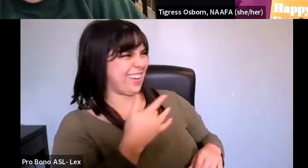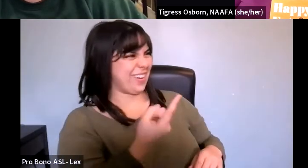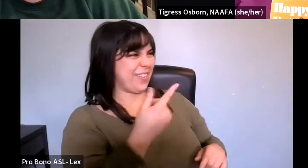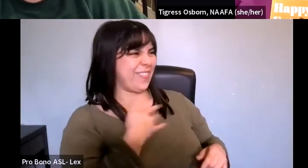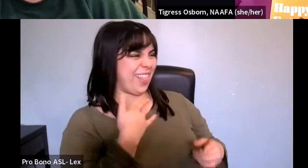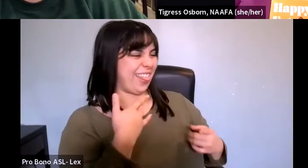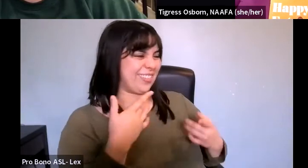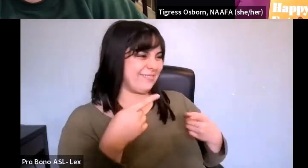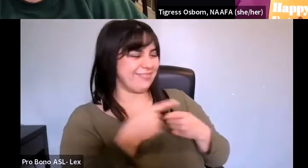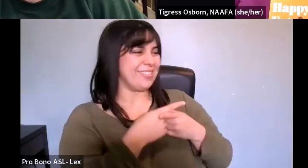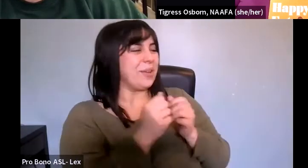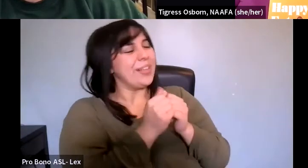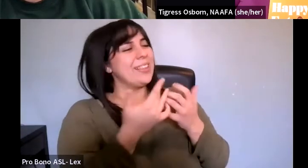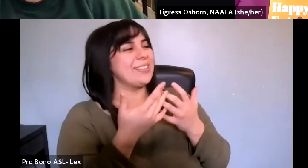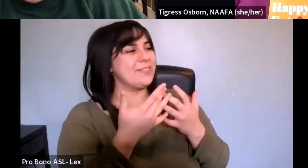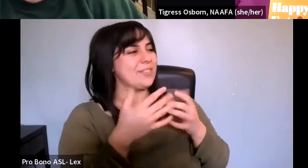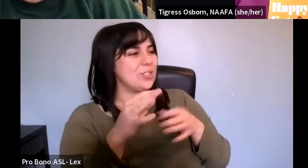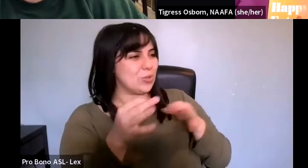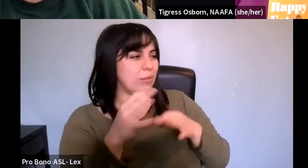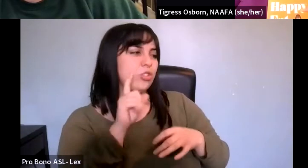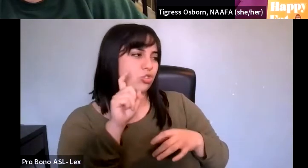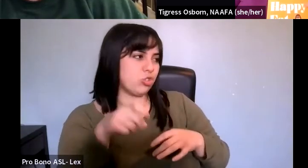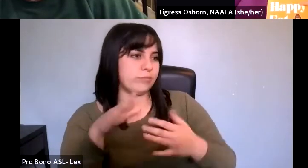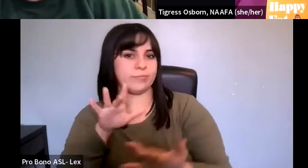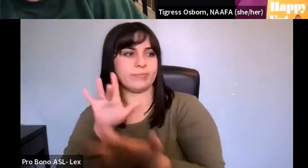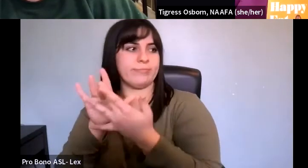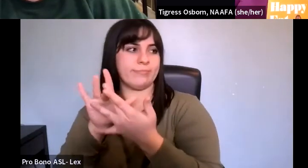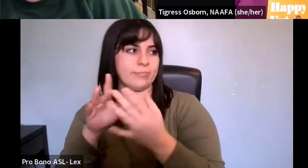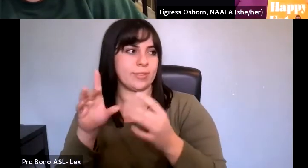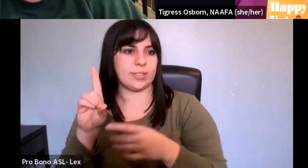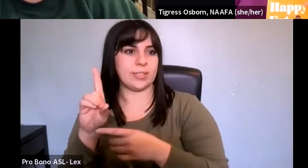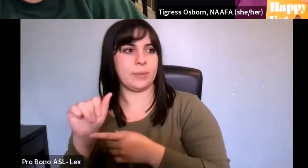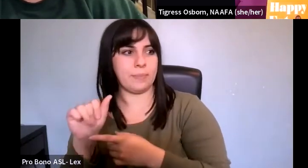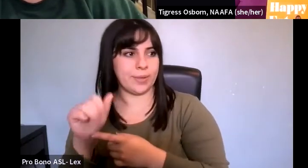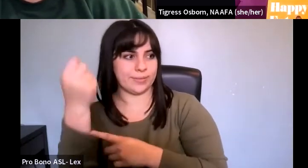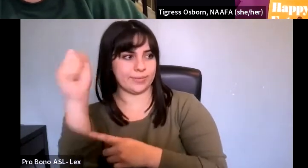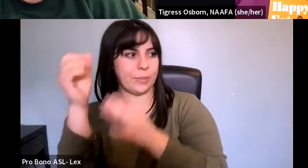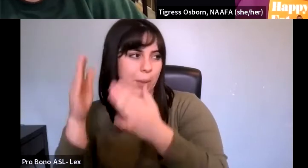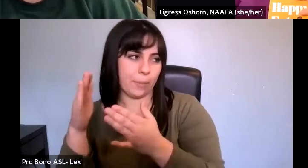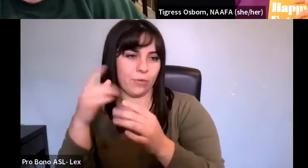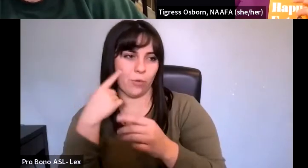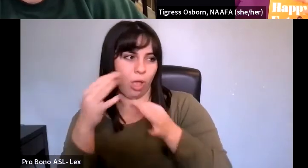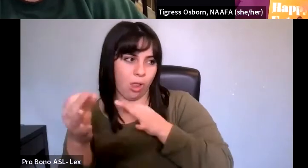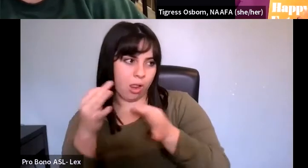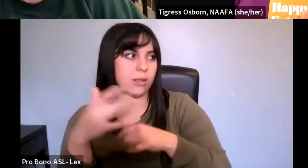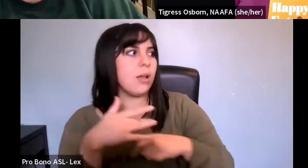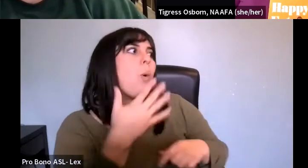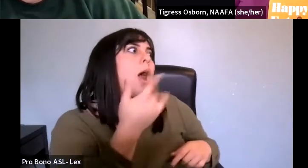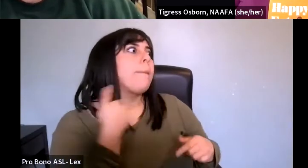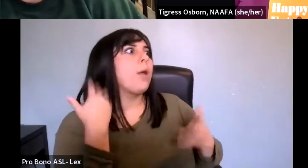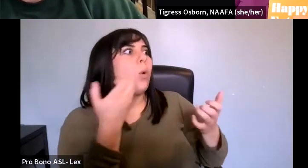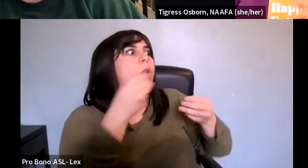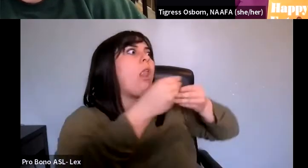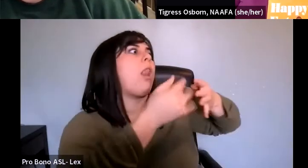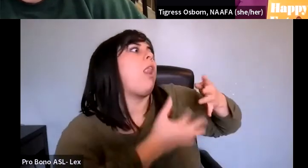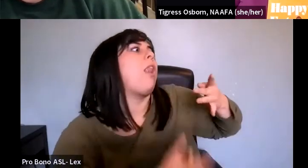seek more guidance from people in disability justice community around, like because I want to say all the things and I've been given feedback